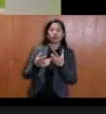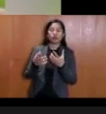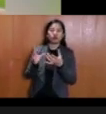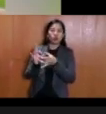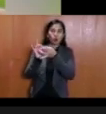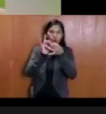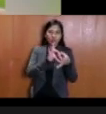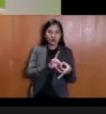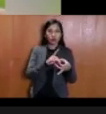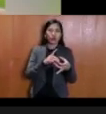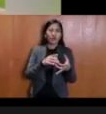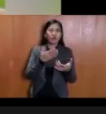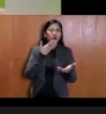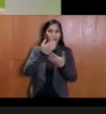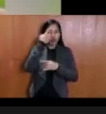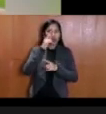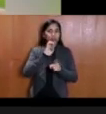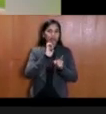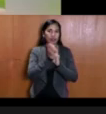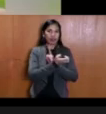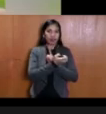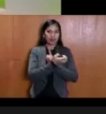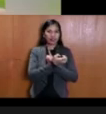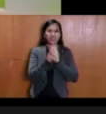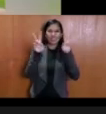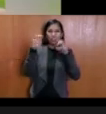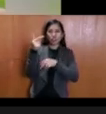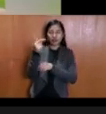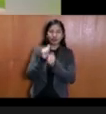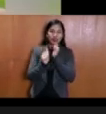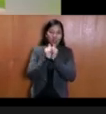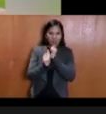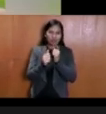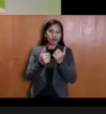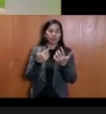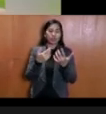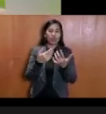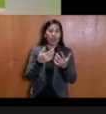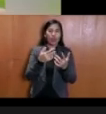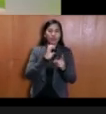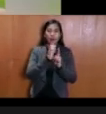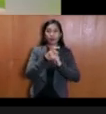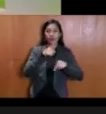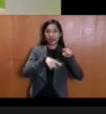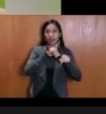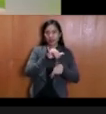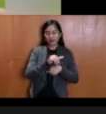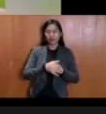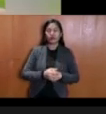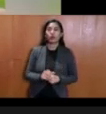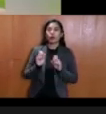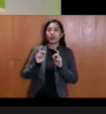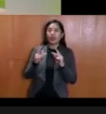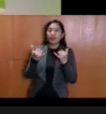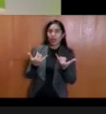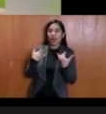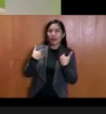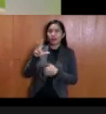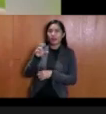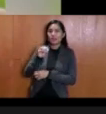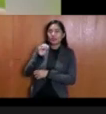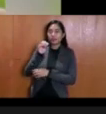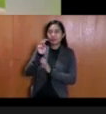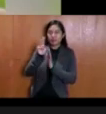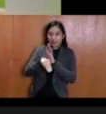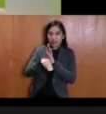Thank you. All right. So that's the first round. Hopefully we all know them a little bit better. We have 30 minutes left. So